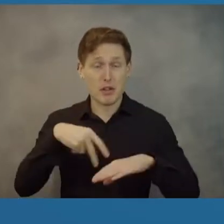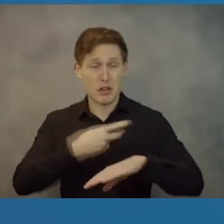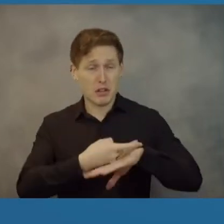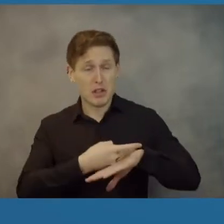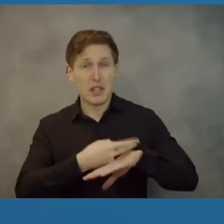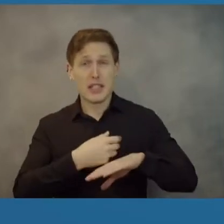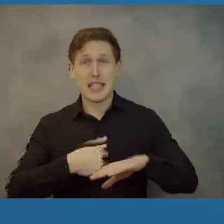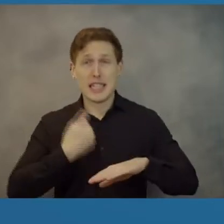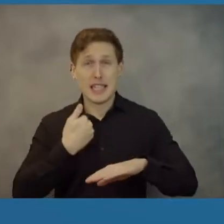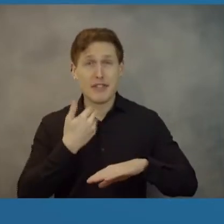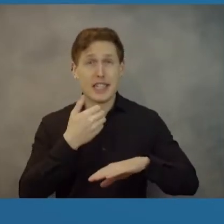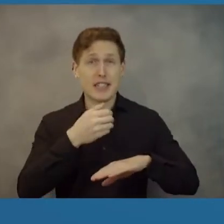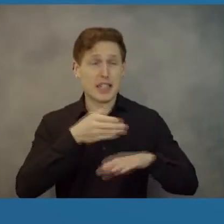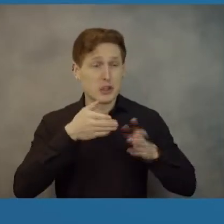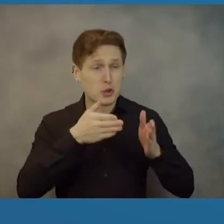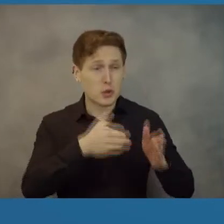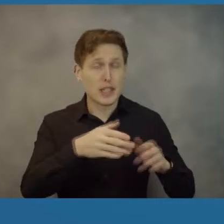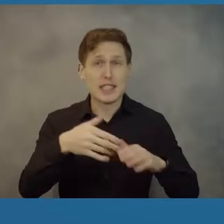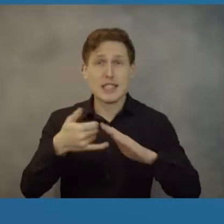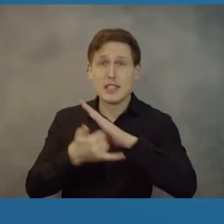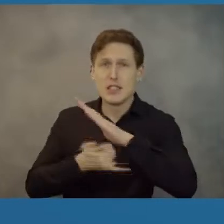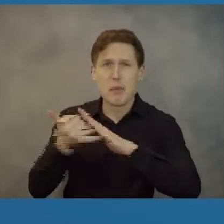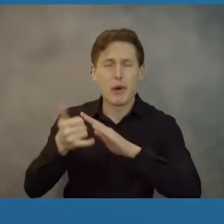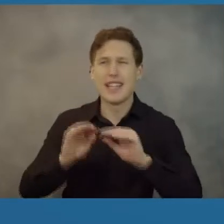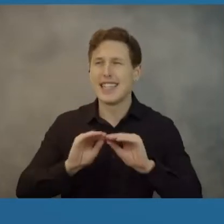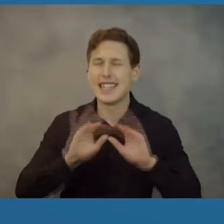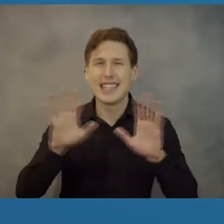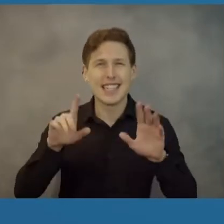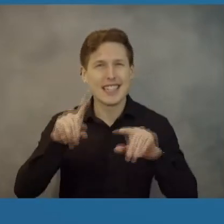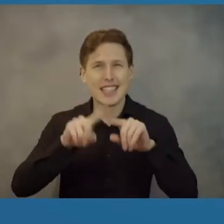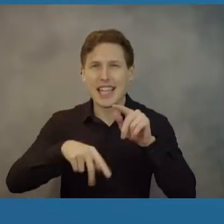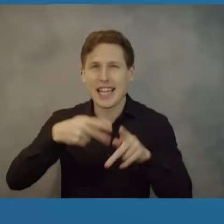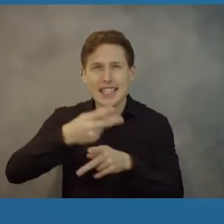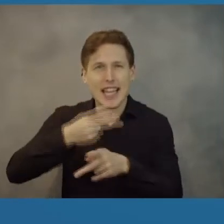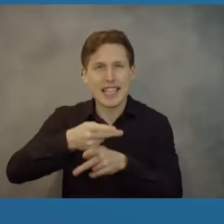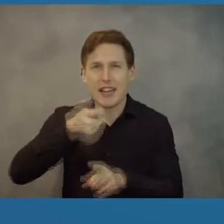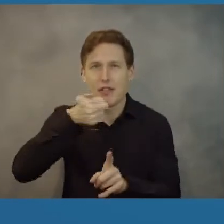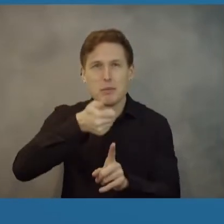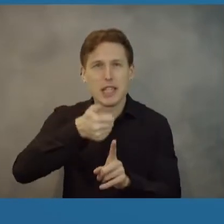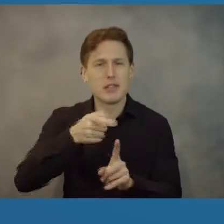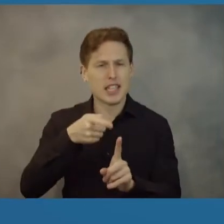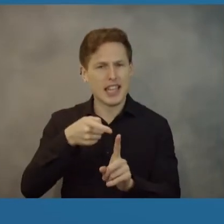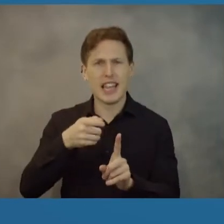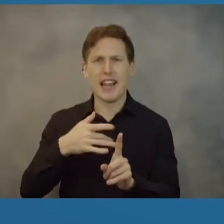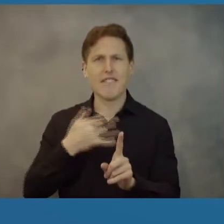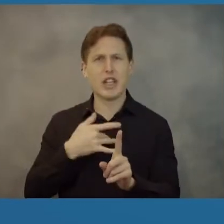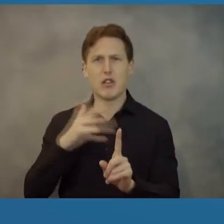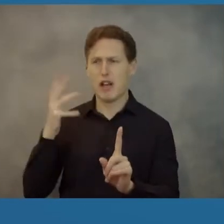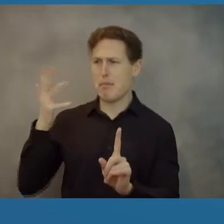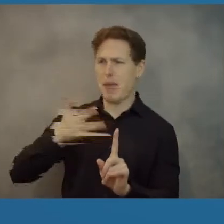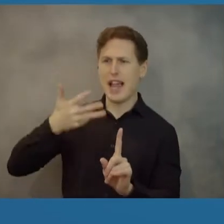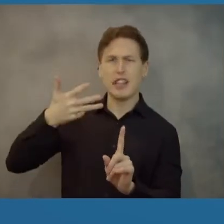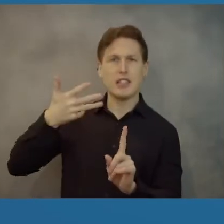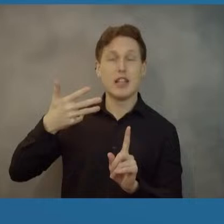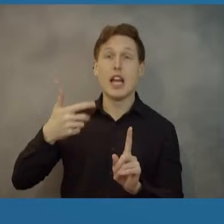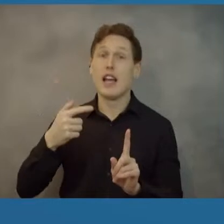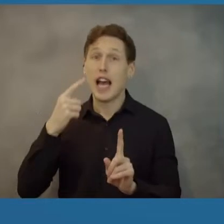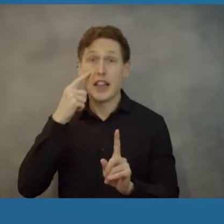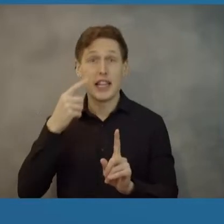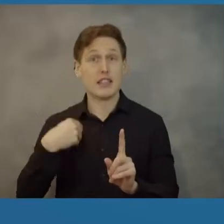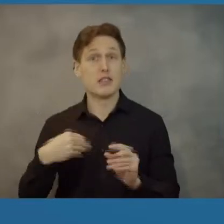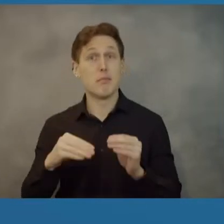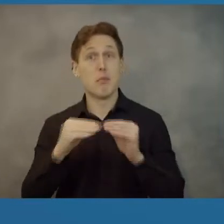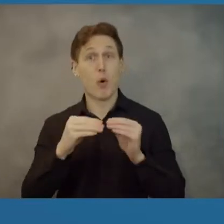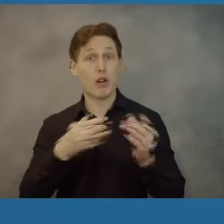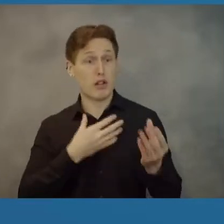clearly cannot make decisions for themselves, who feel abandoned. And I just think it's far more compassionate for us to make sure that they